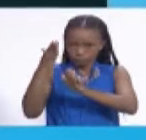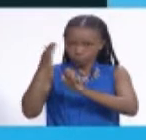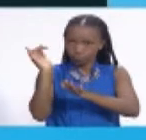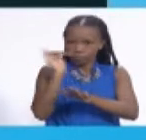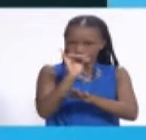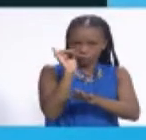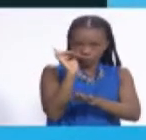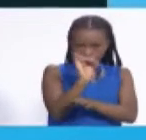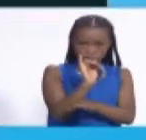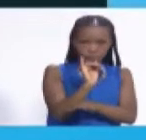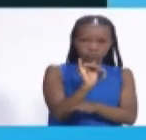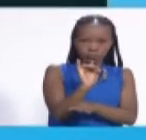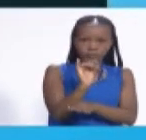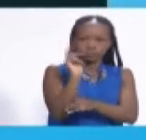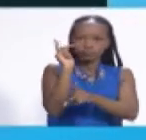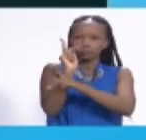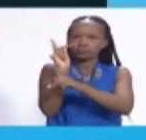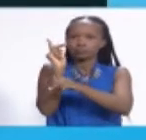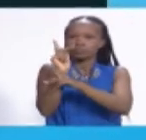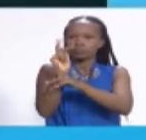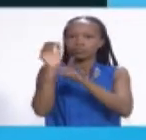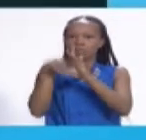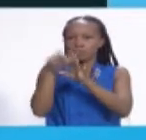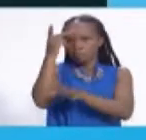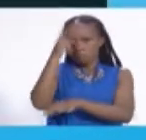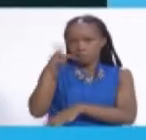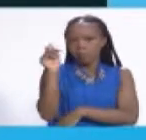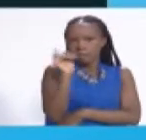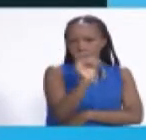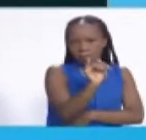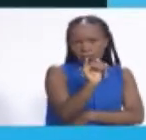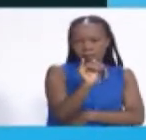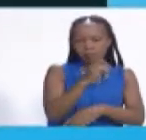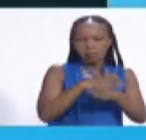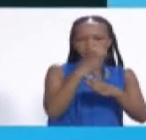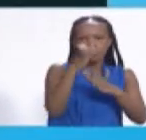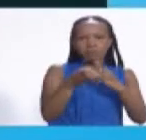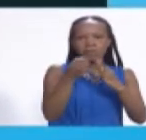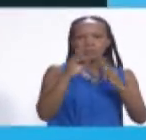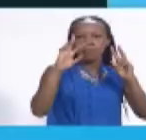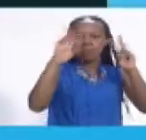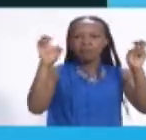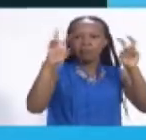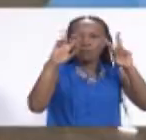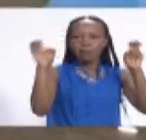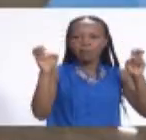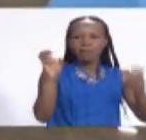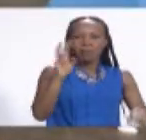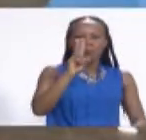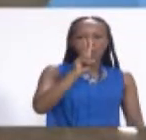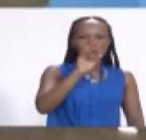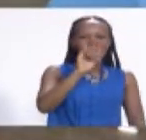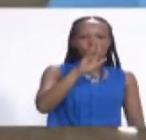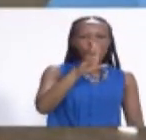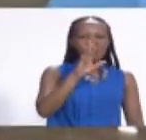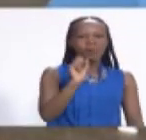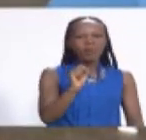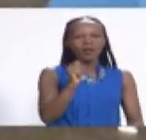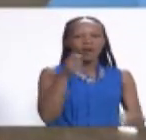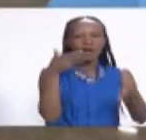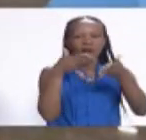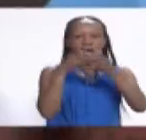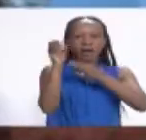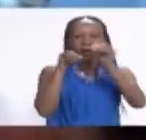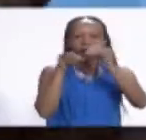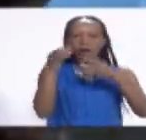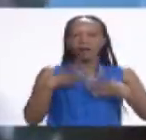exclusions are put in the insurance policies." End of quote. The virus has curtailed movement of people,